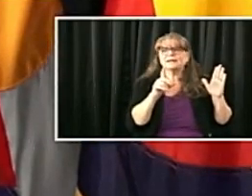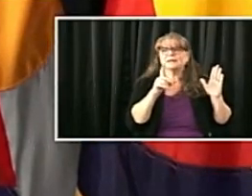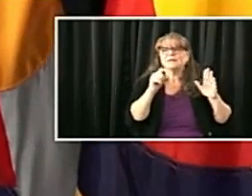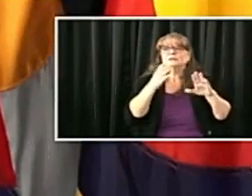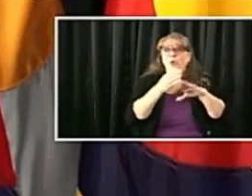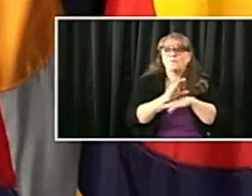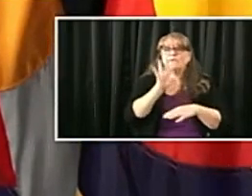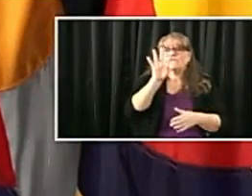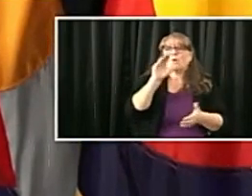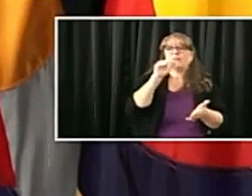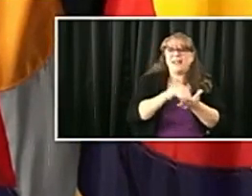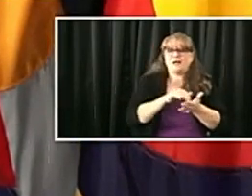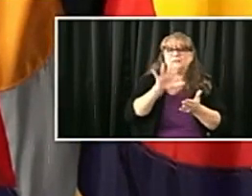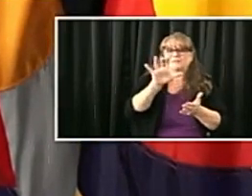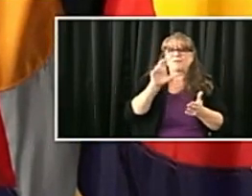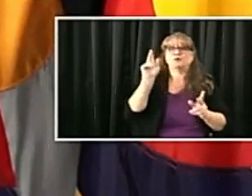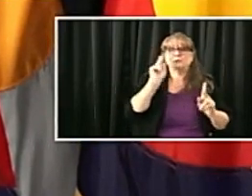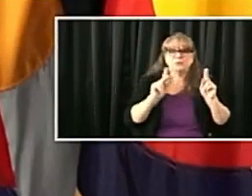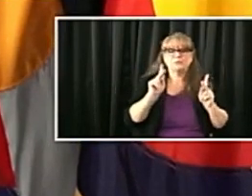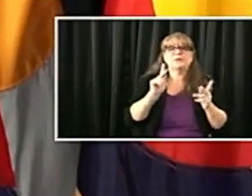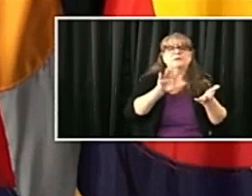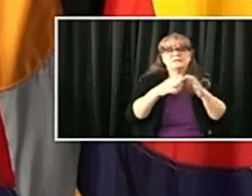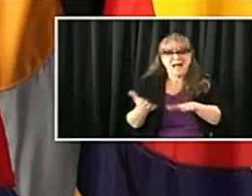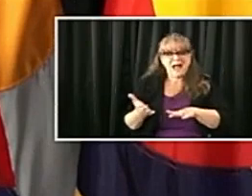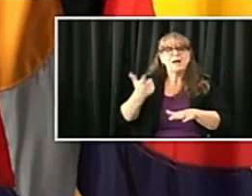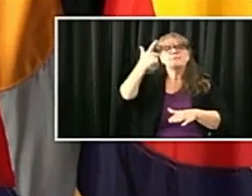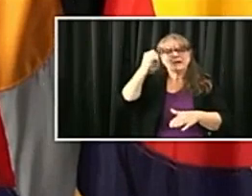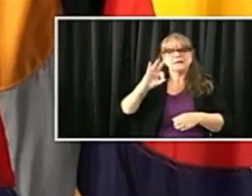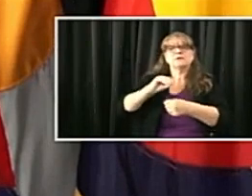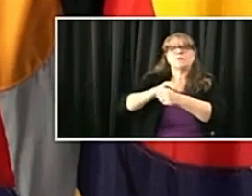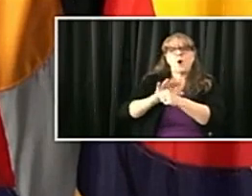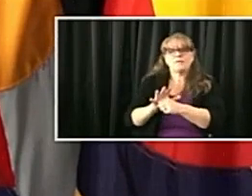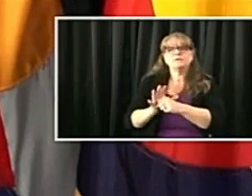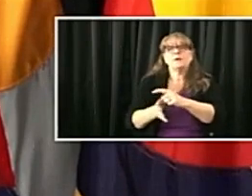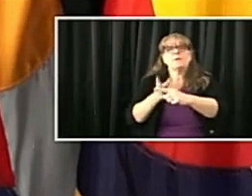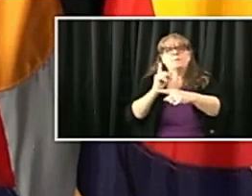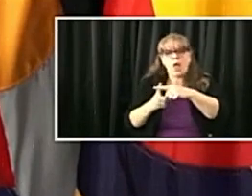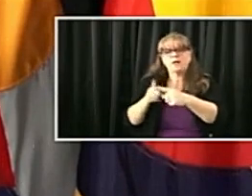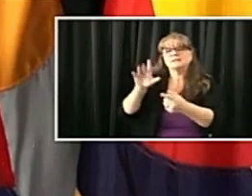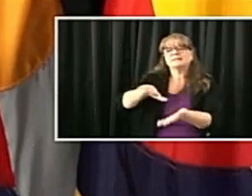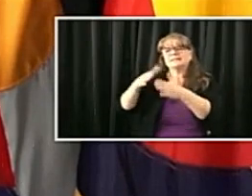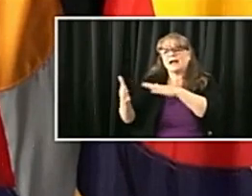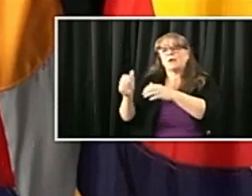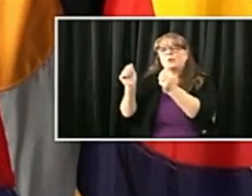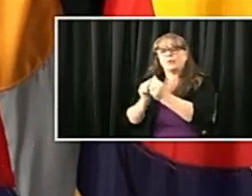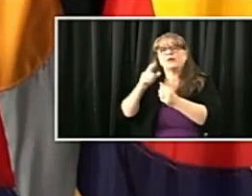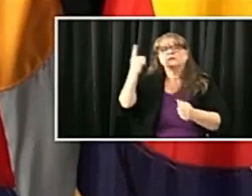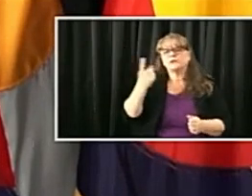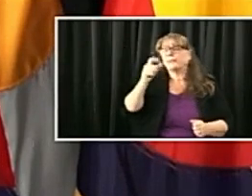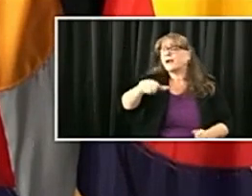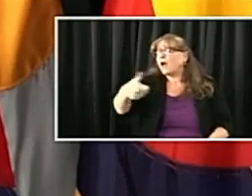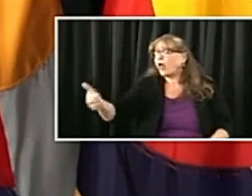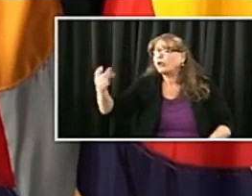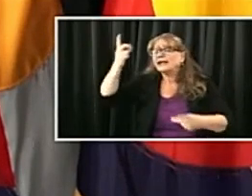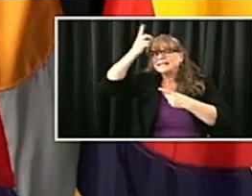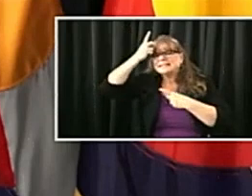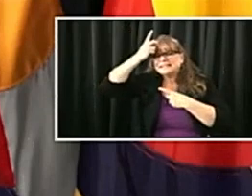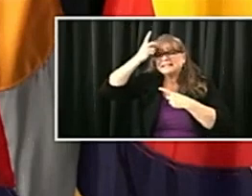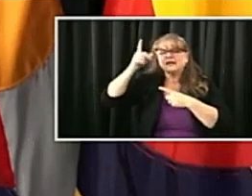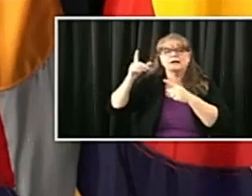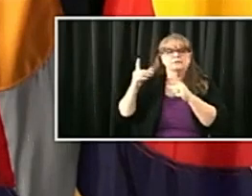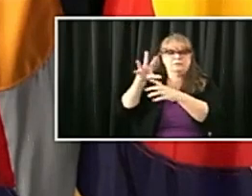people to COVID. The deaths with COVID is about 1,000 higher. Some of those were unrelated to COVID.